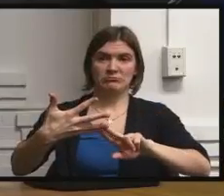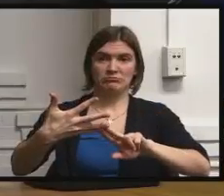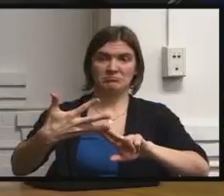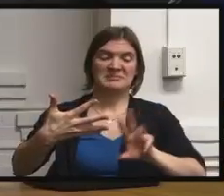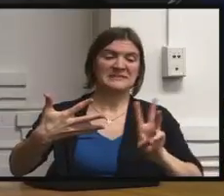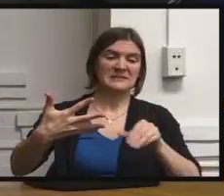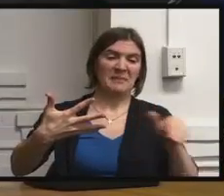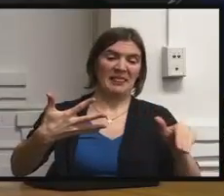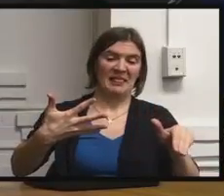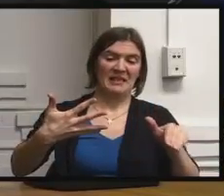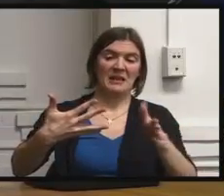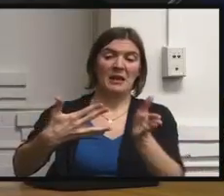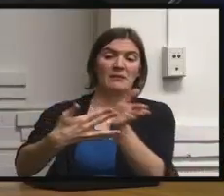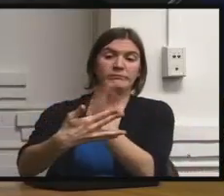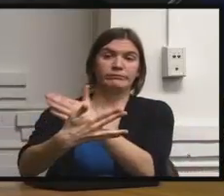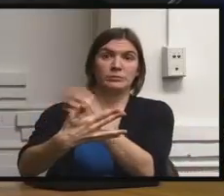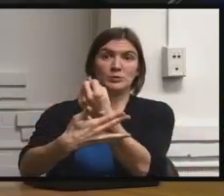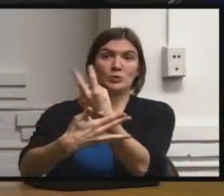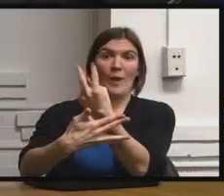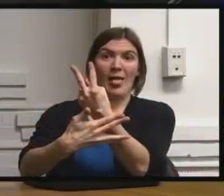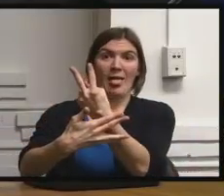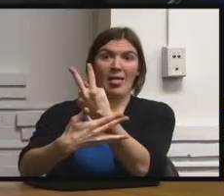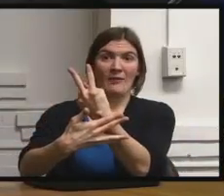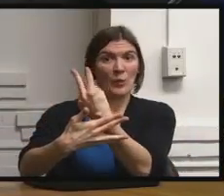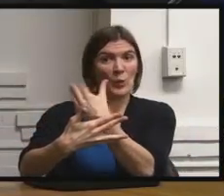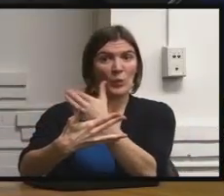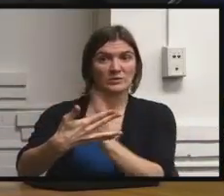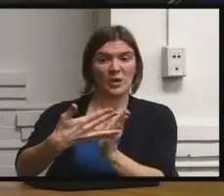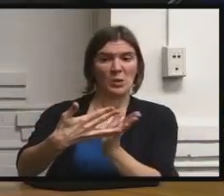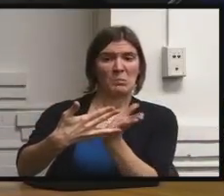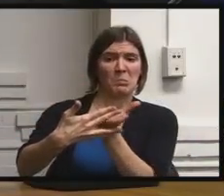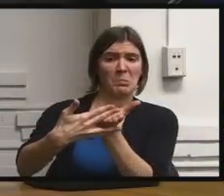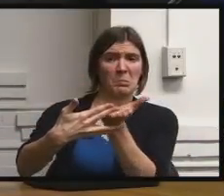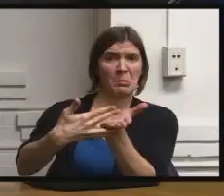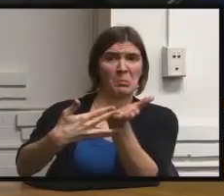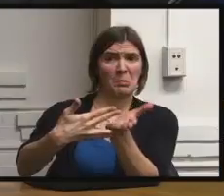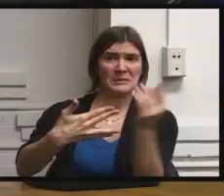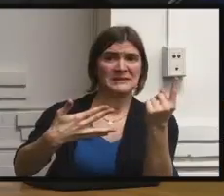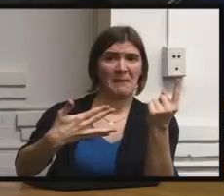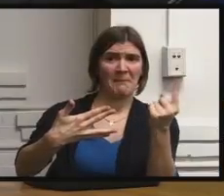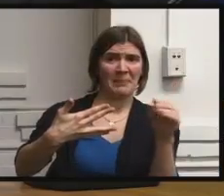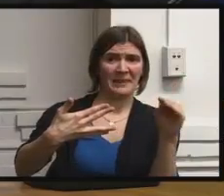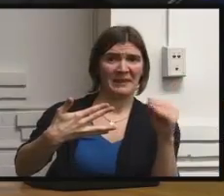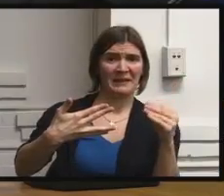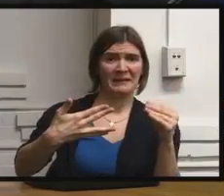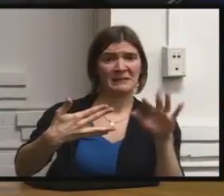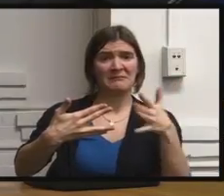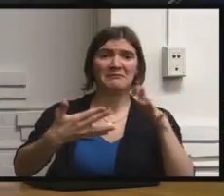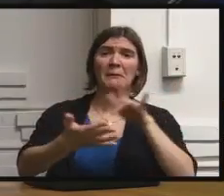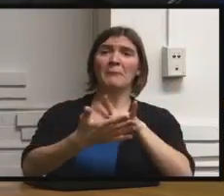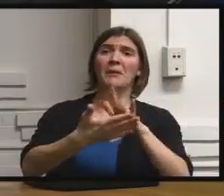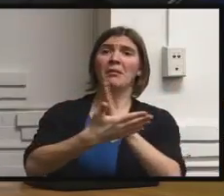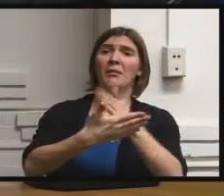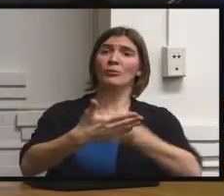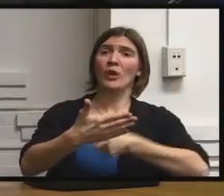us between the $6 and $12 million option that at least we should have